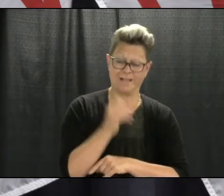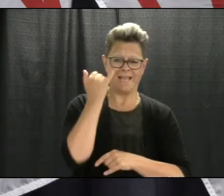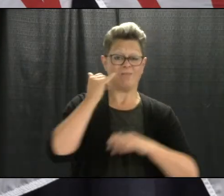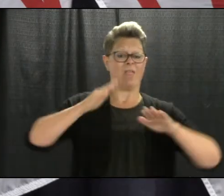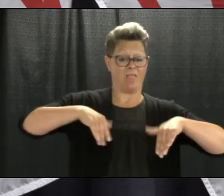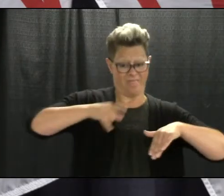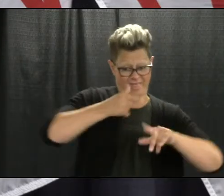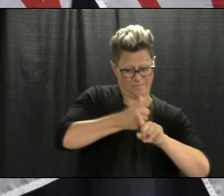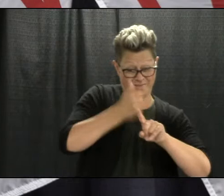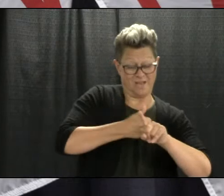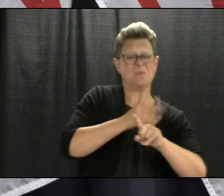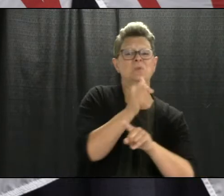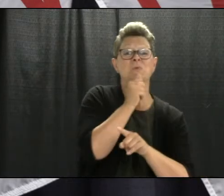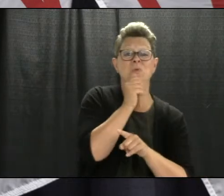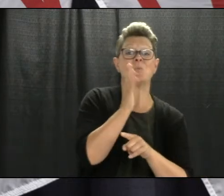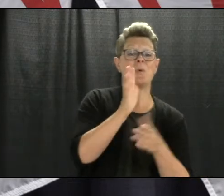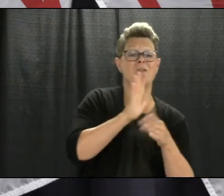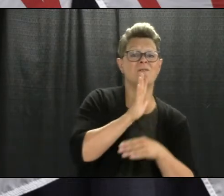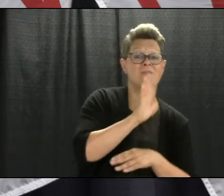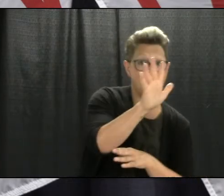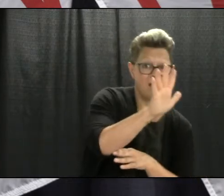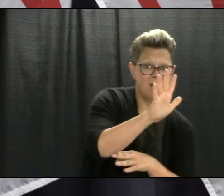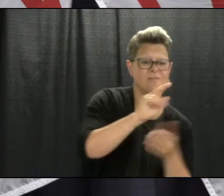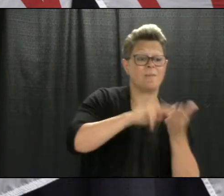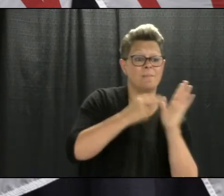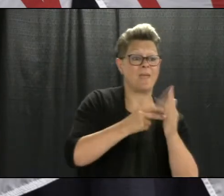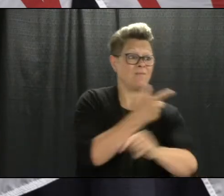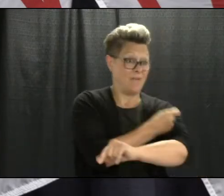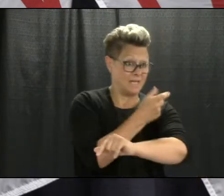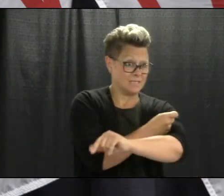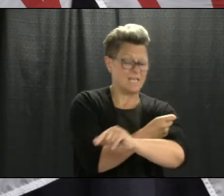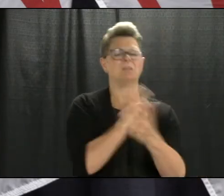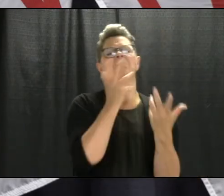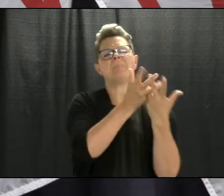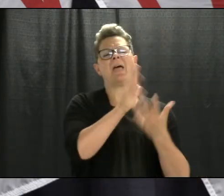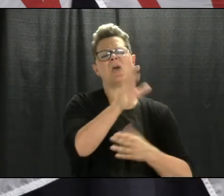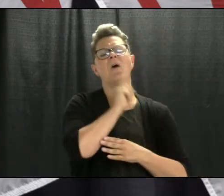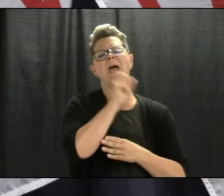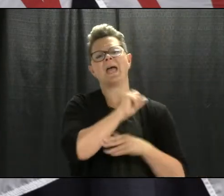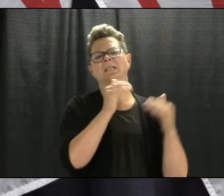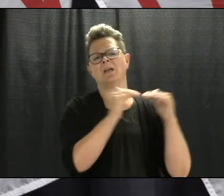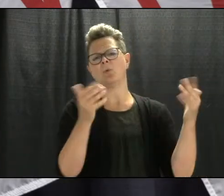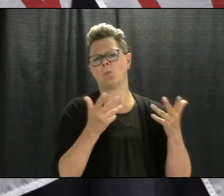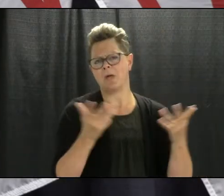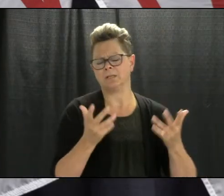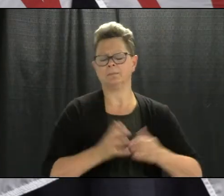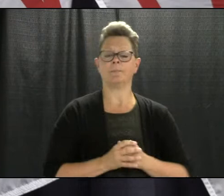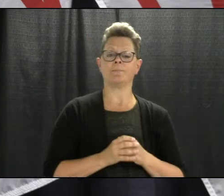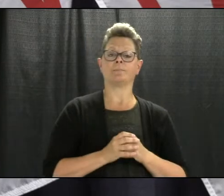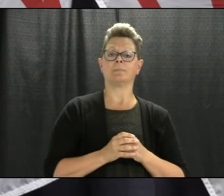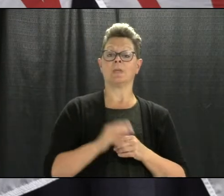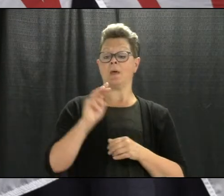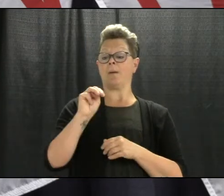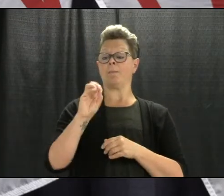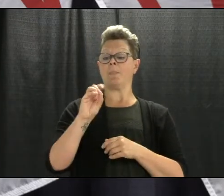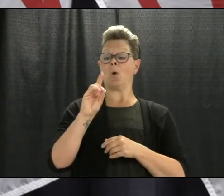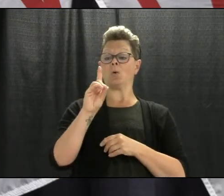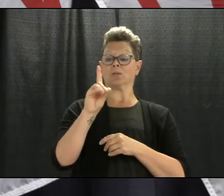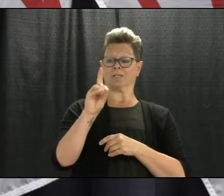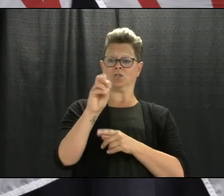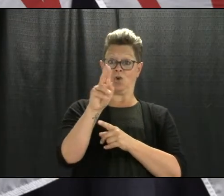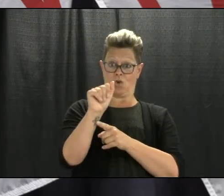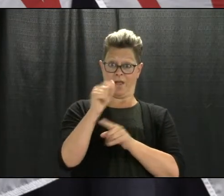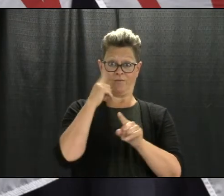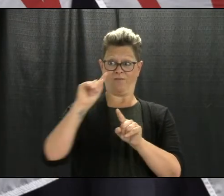we recommend that your child get the vaccine at the time that it is offered according to their age. Children who receive Moderna Spikevax for their